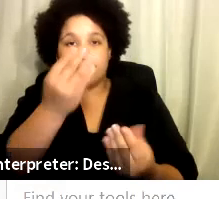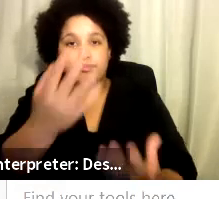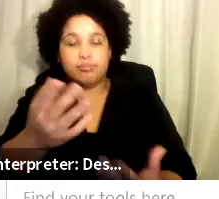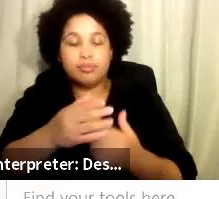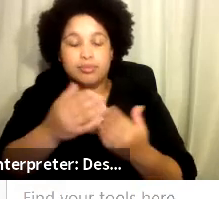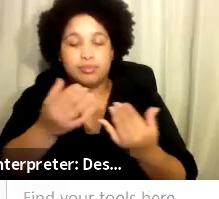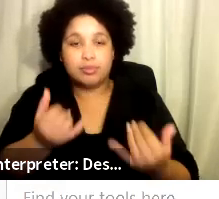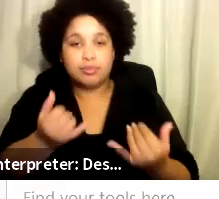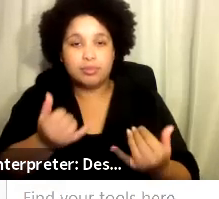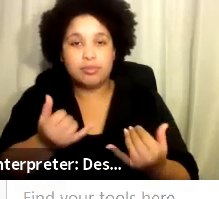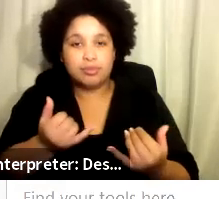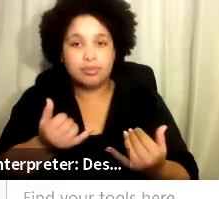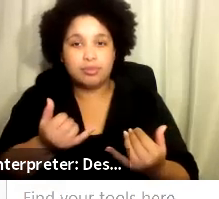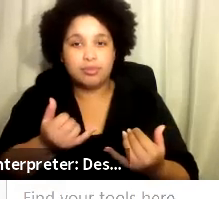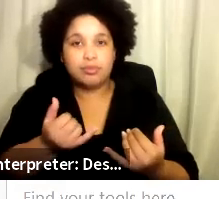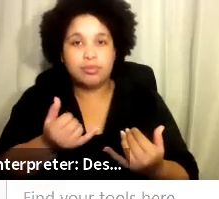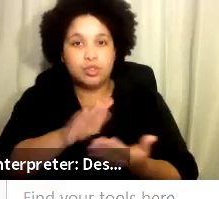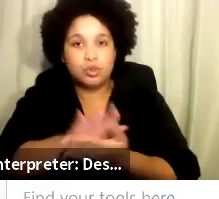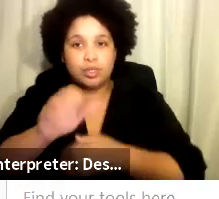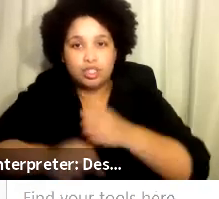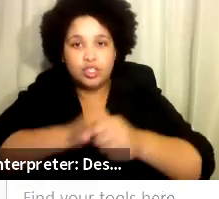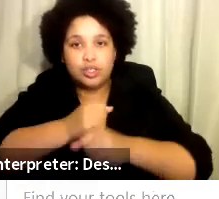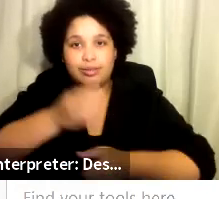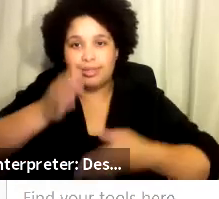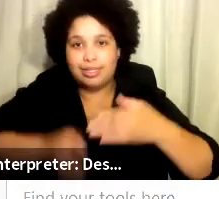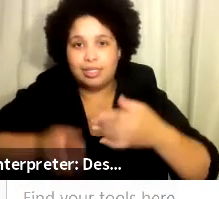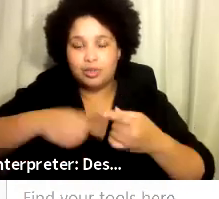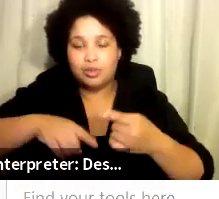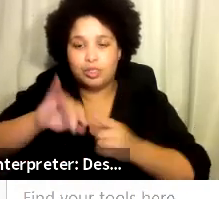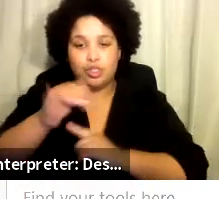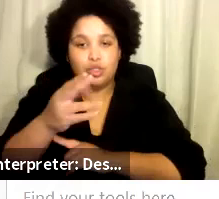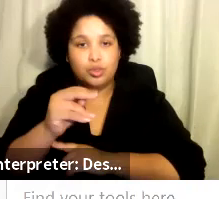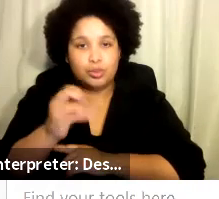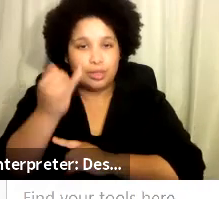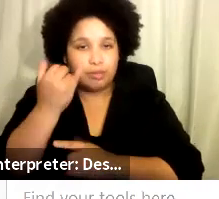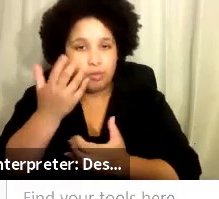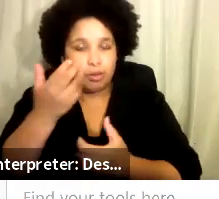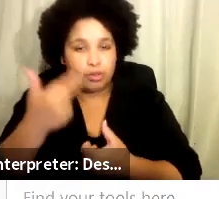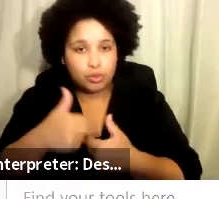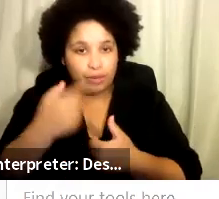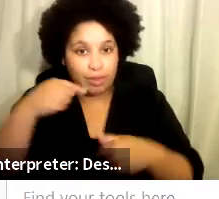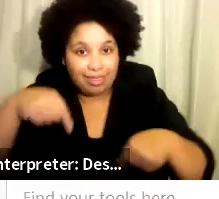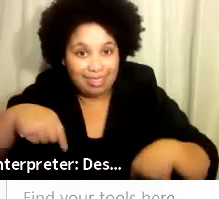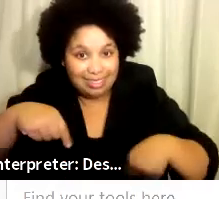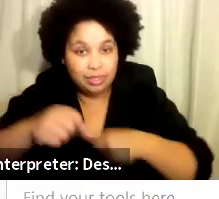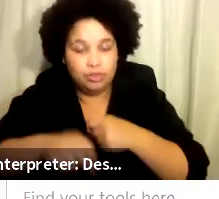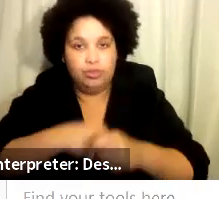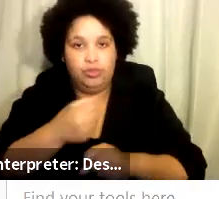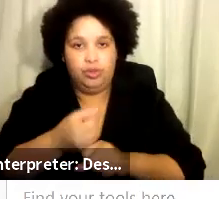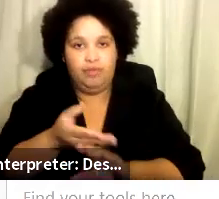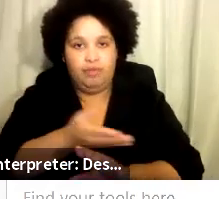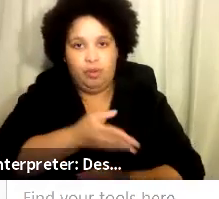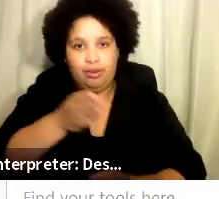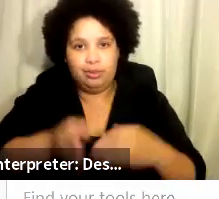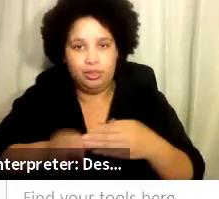we are in the school year that ends in June. And so if you are interested in joining us for this particular year, then we